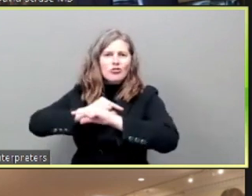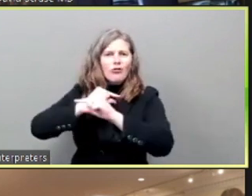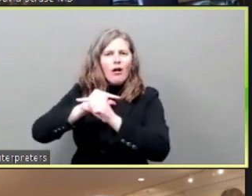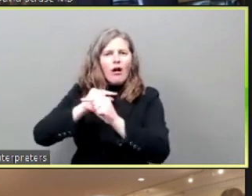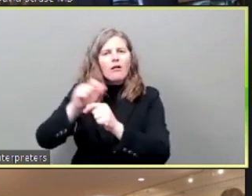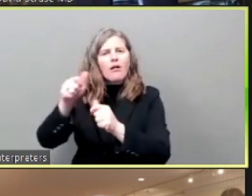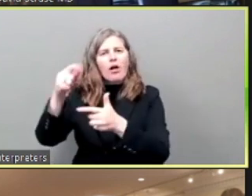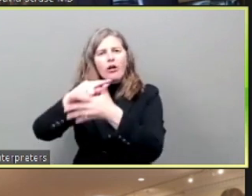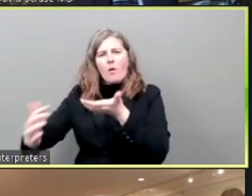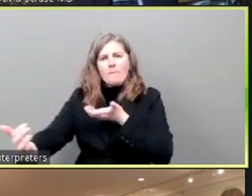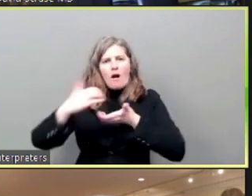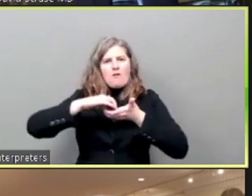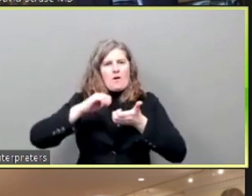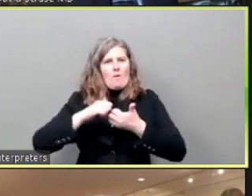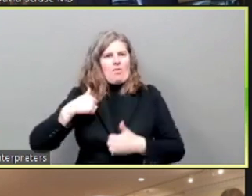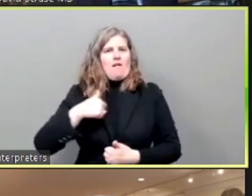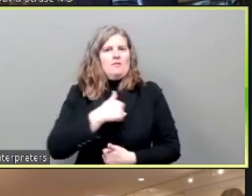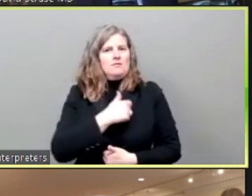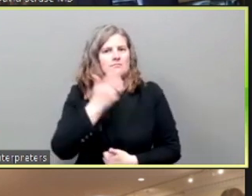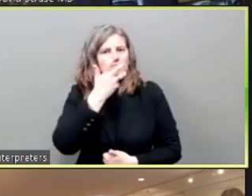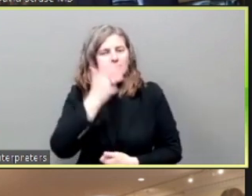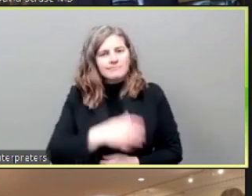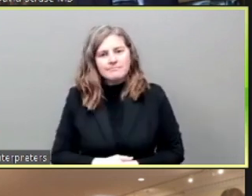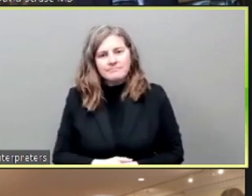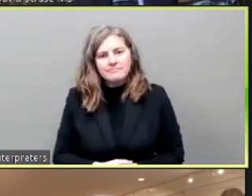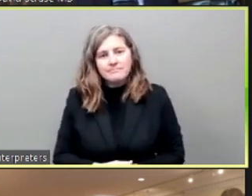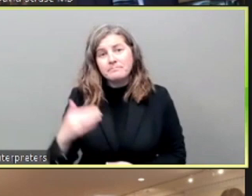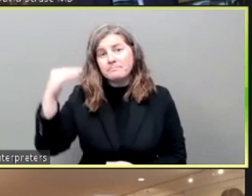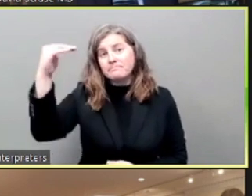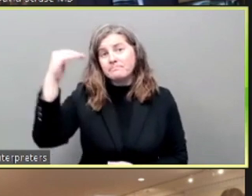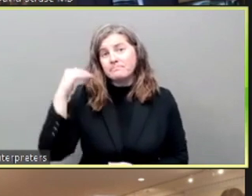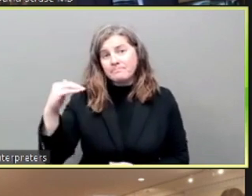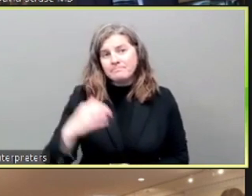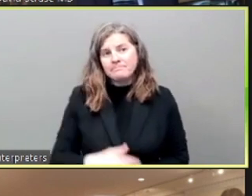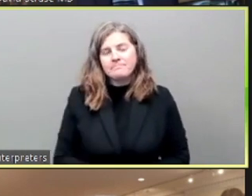for partnering with us. Next slide, please.